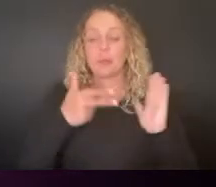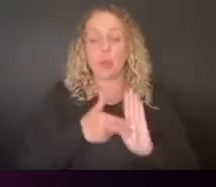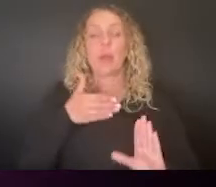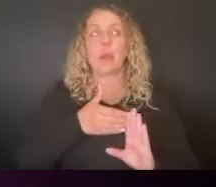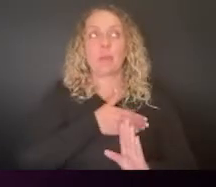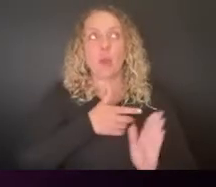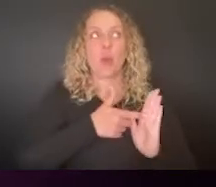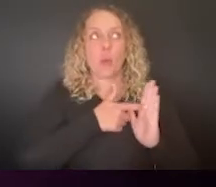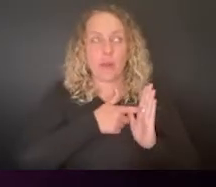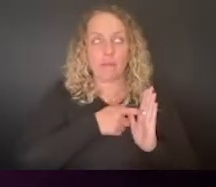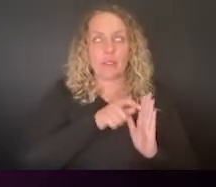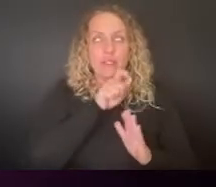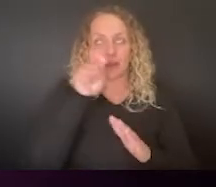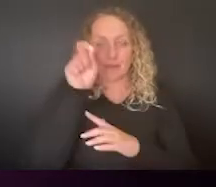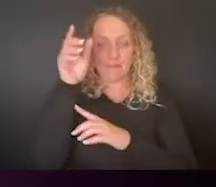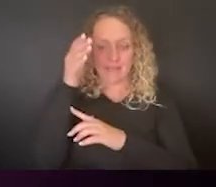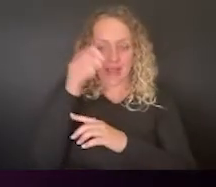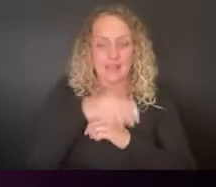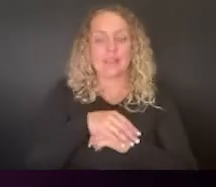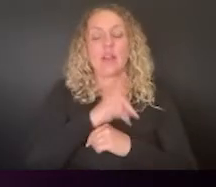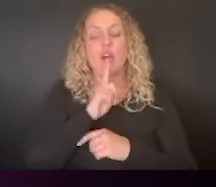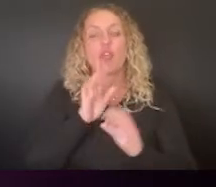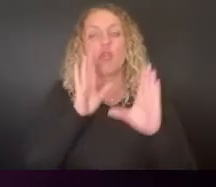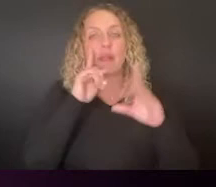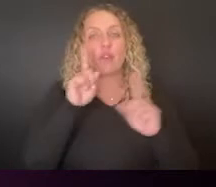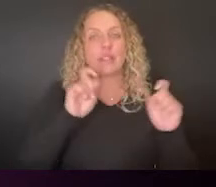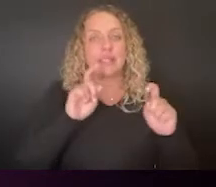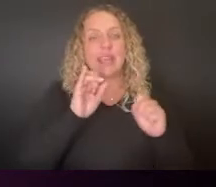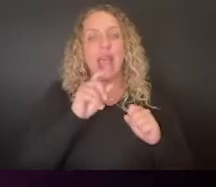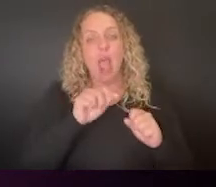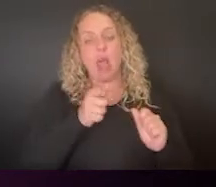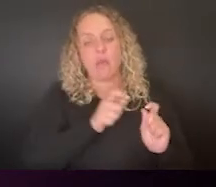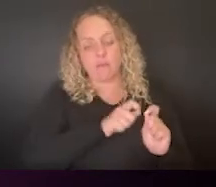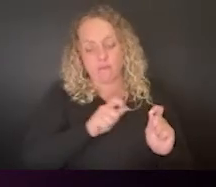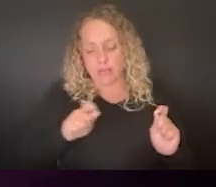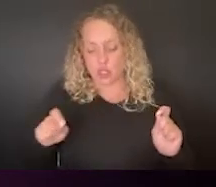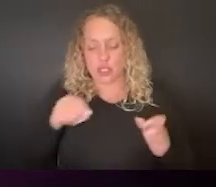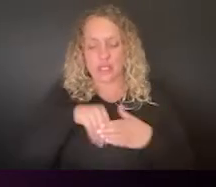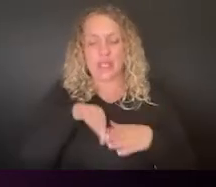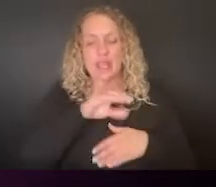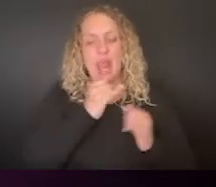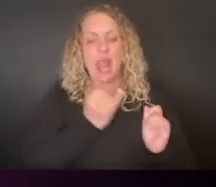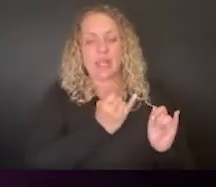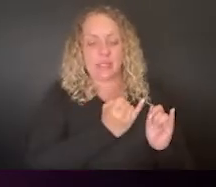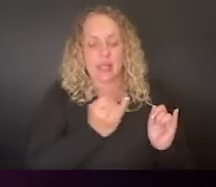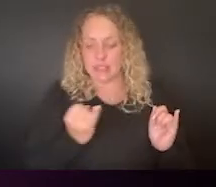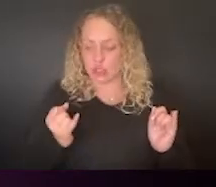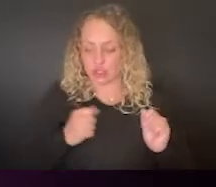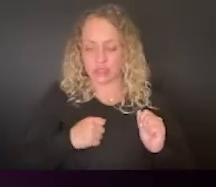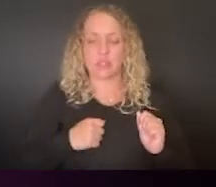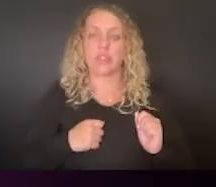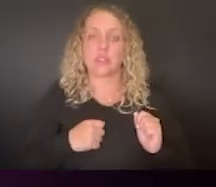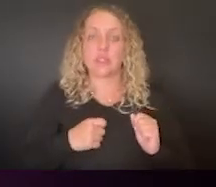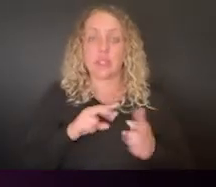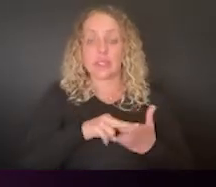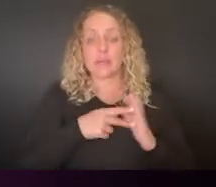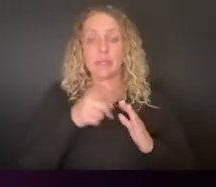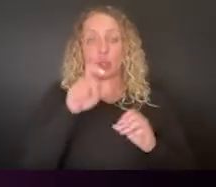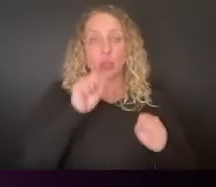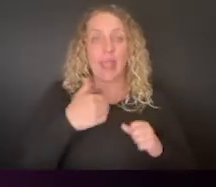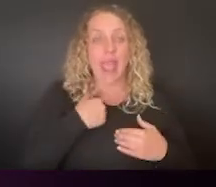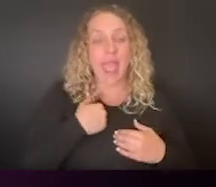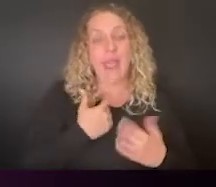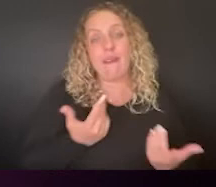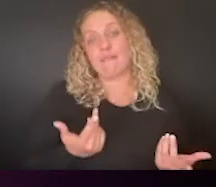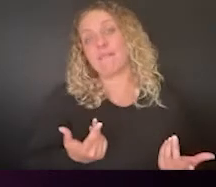flag for other flags. What this means is prerequisite flags are